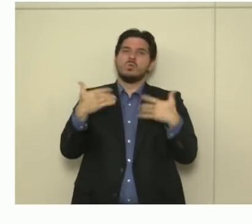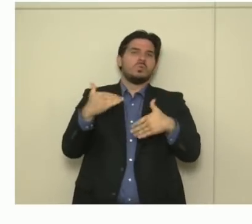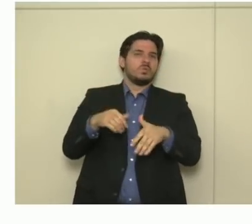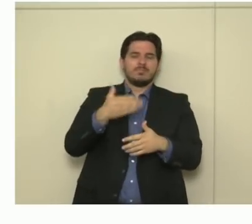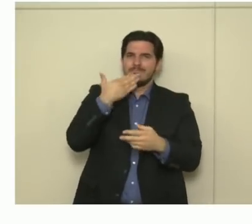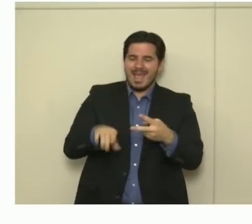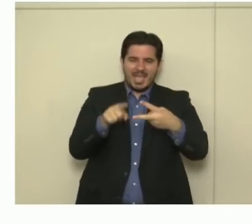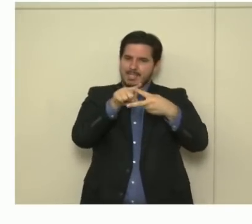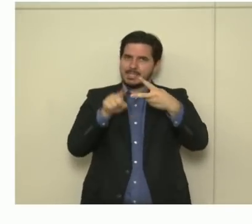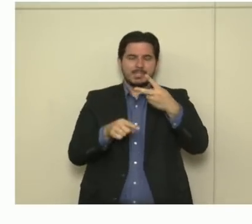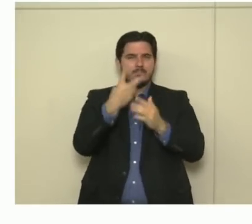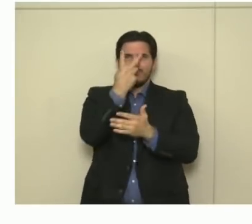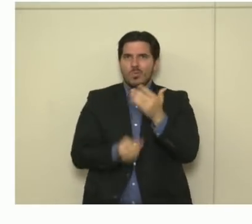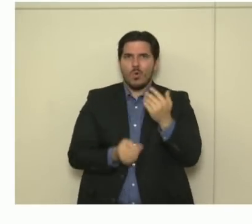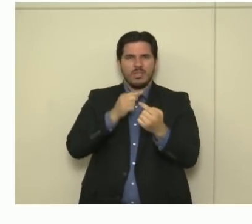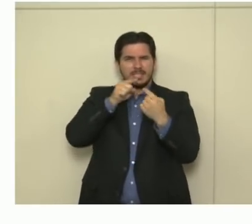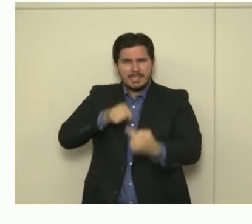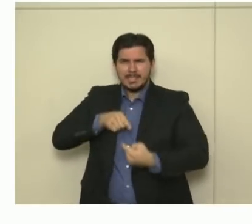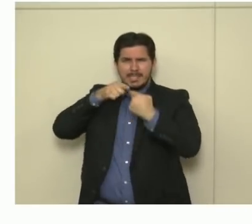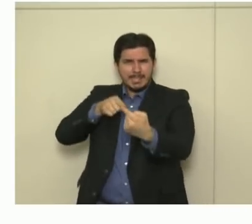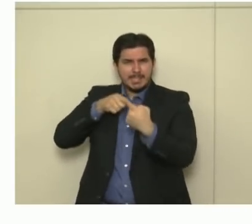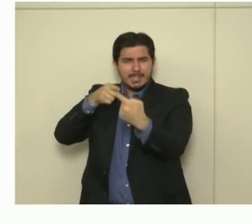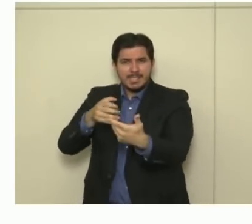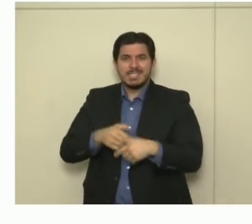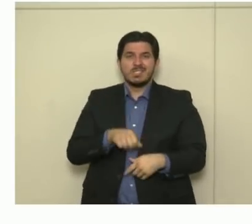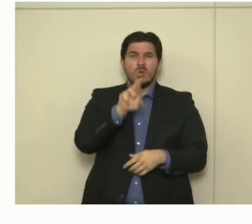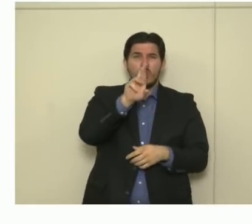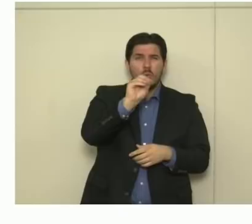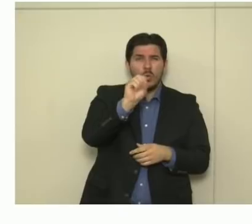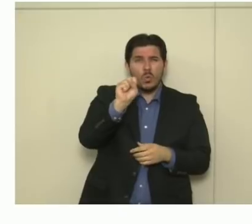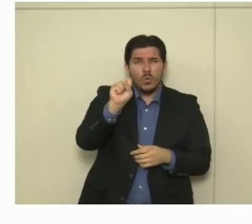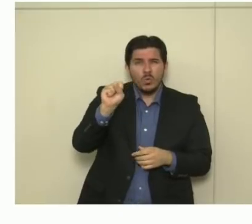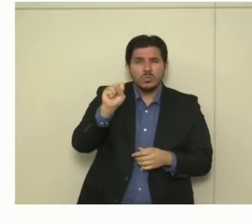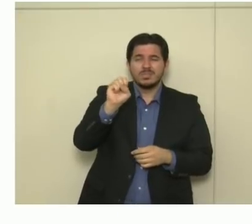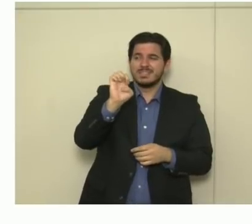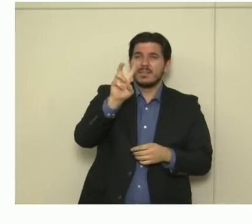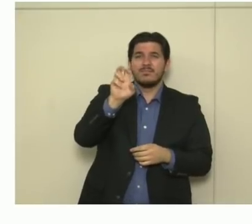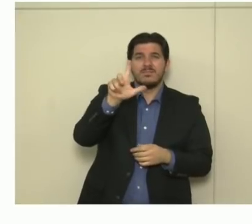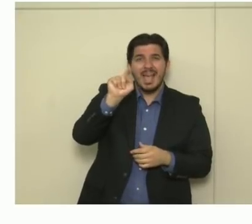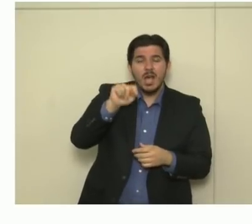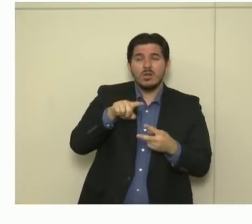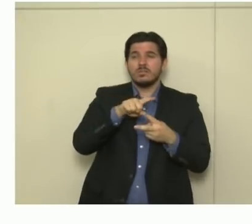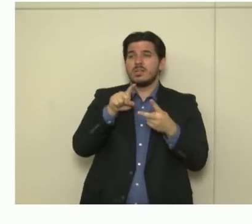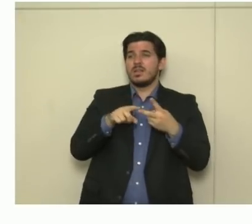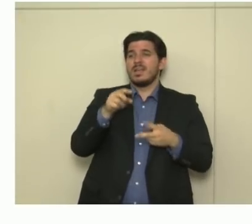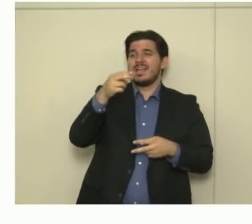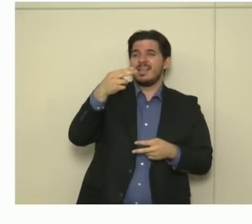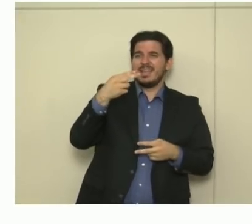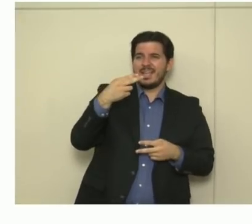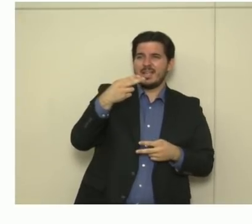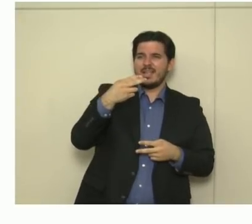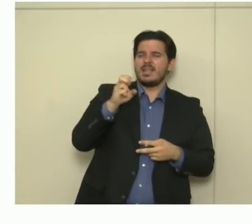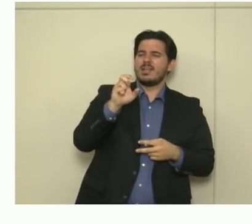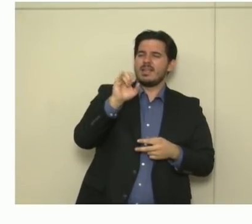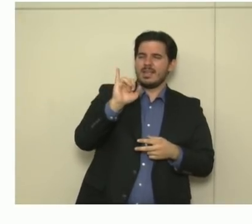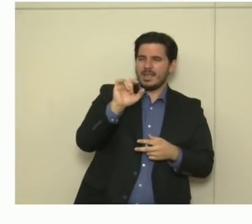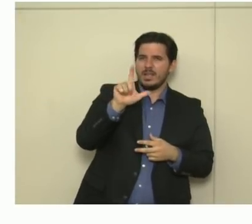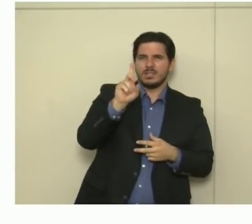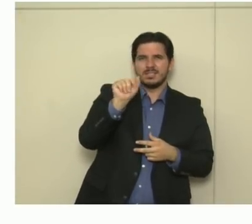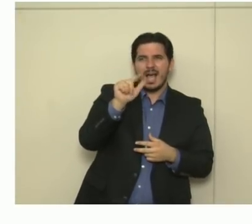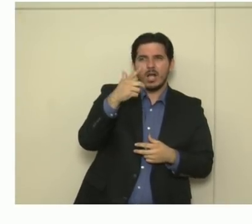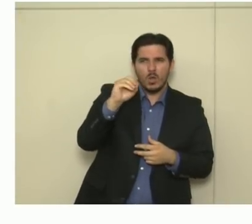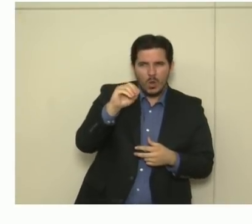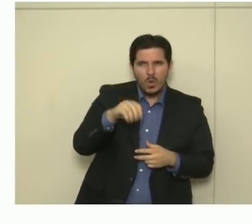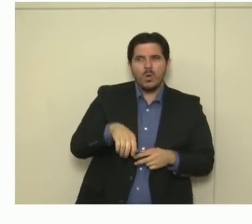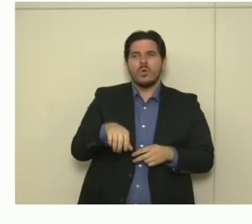Eddy, Chavez, Roosevelt, Hidalgo, Quay, and Lee are in the red category. Now you'll see people